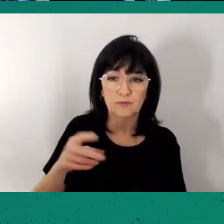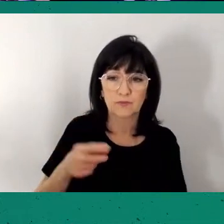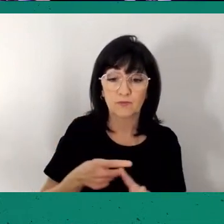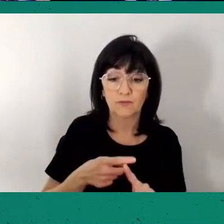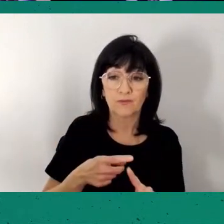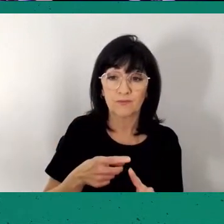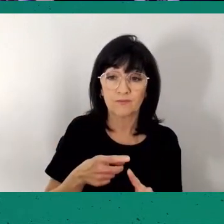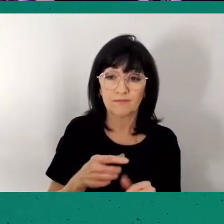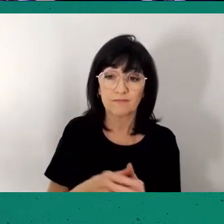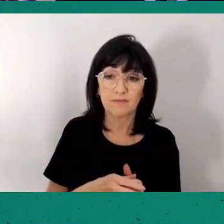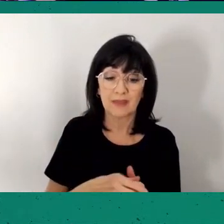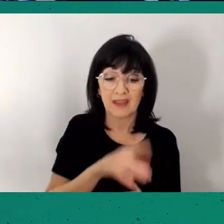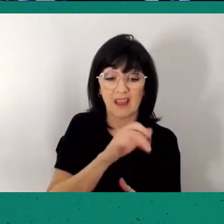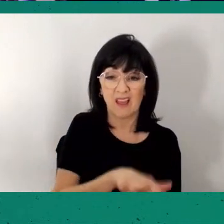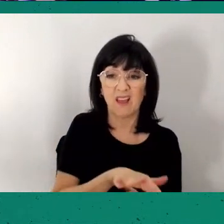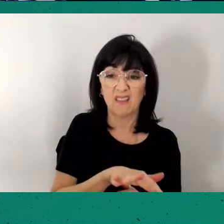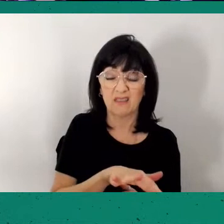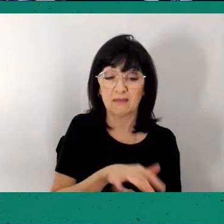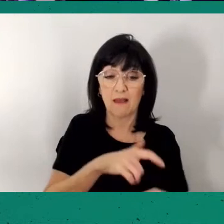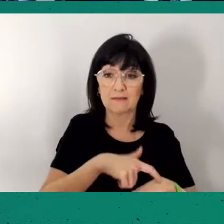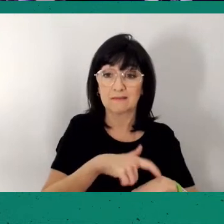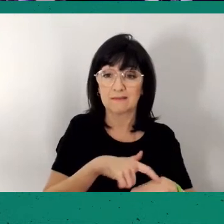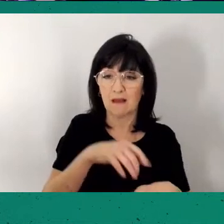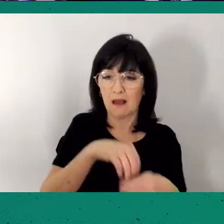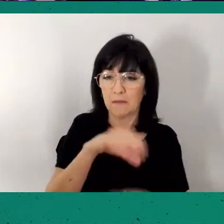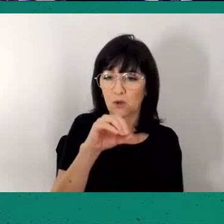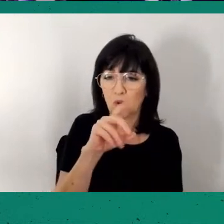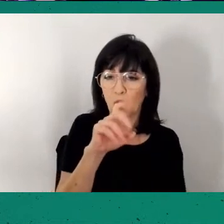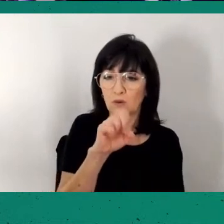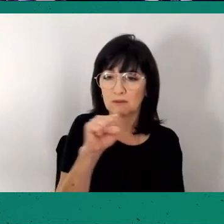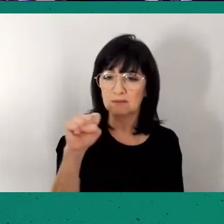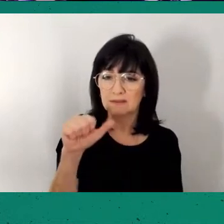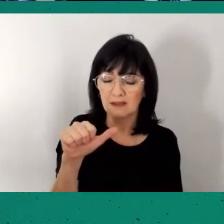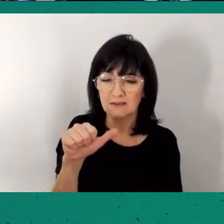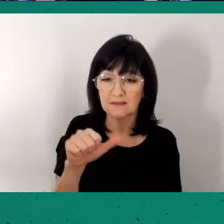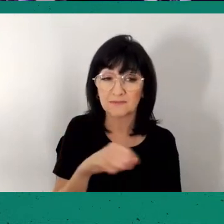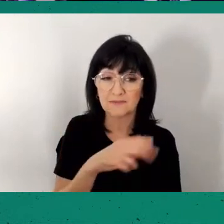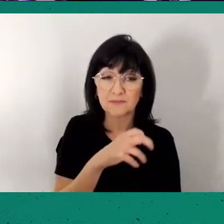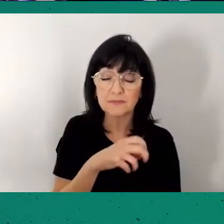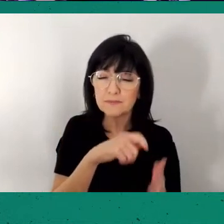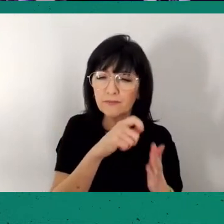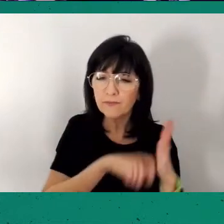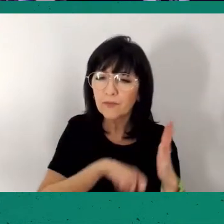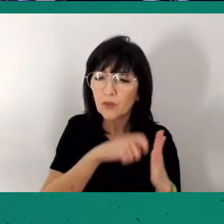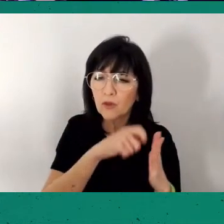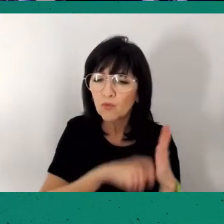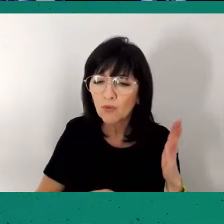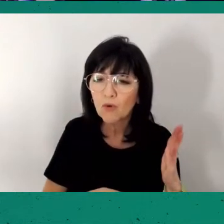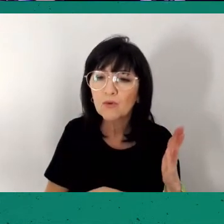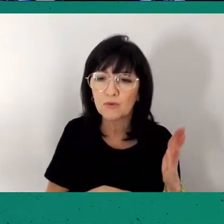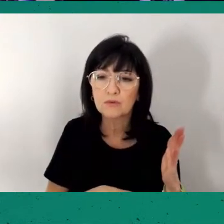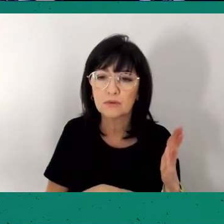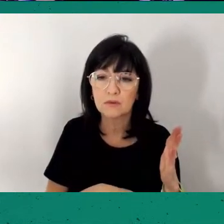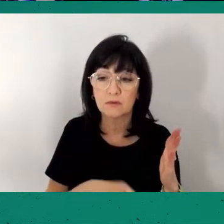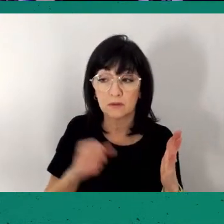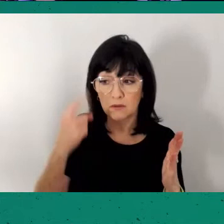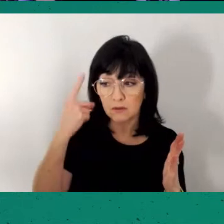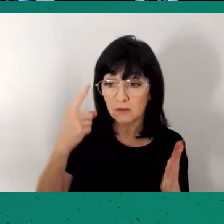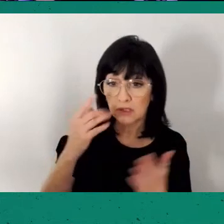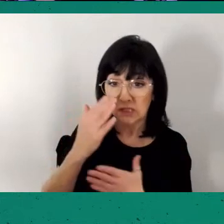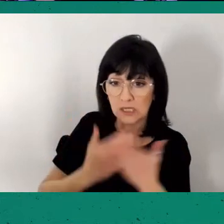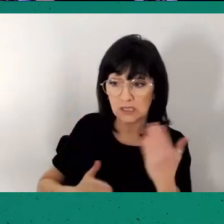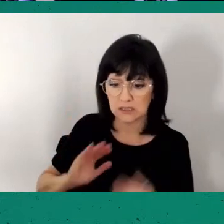present-day Odessa. He wrote, "Some even of our own church or